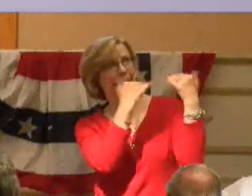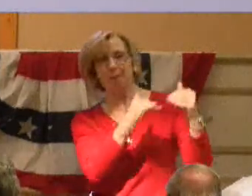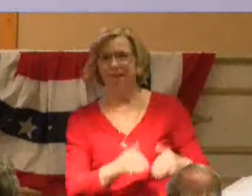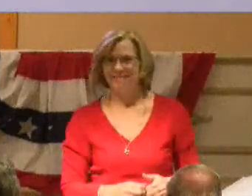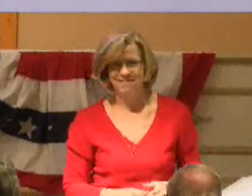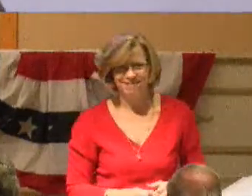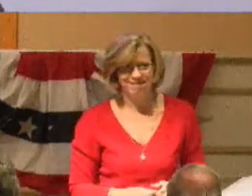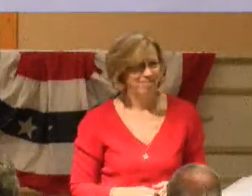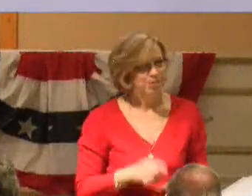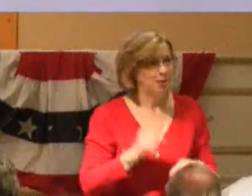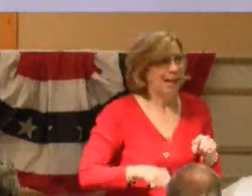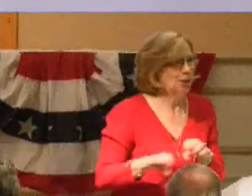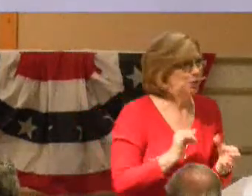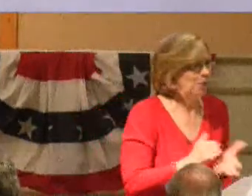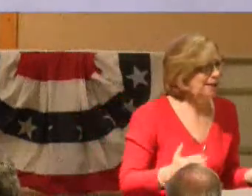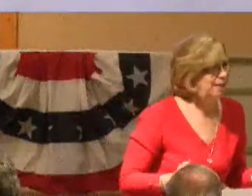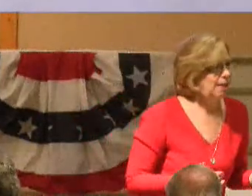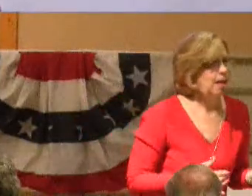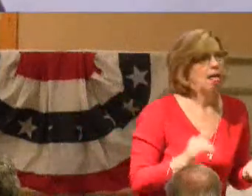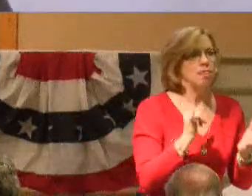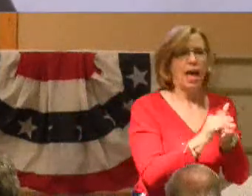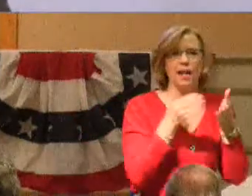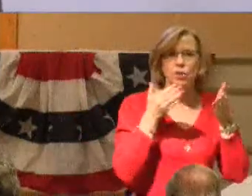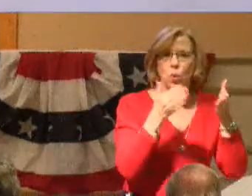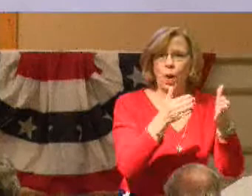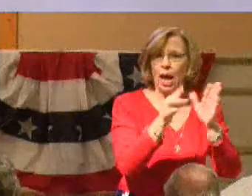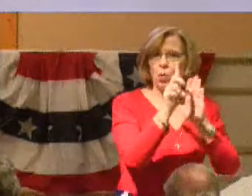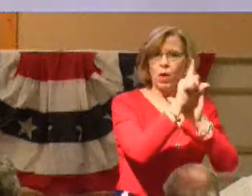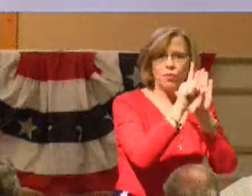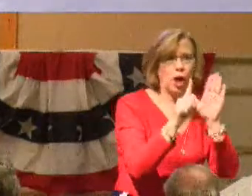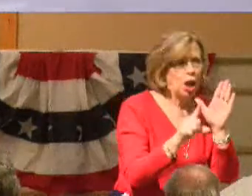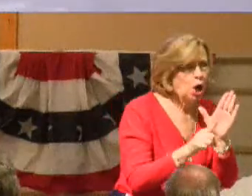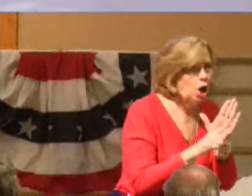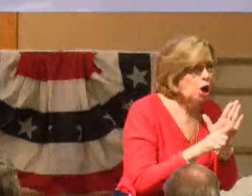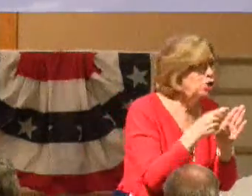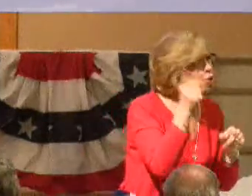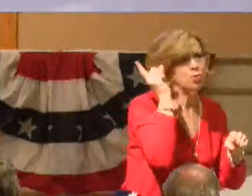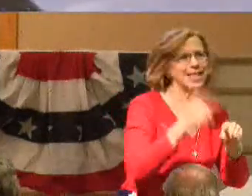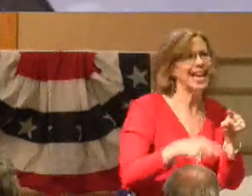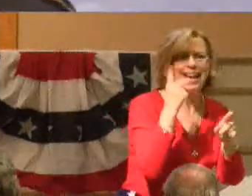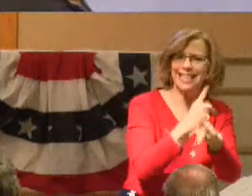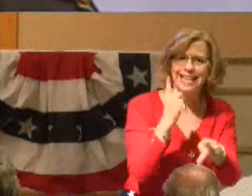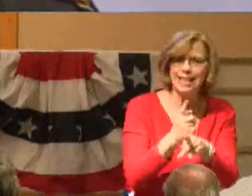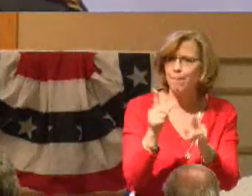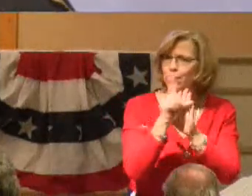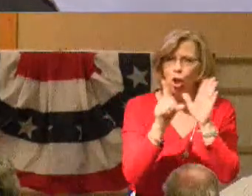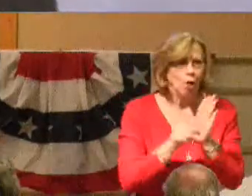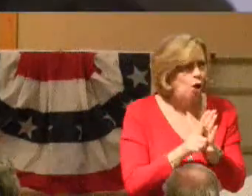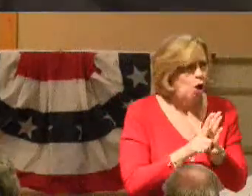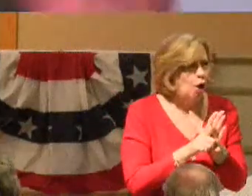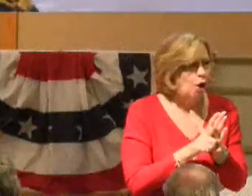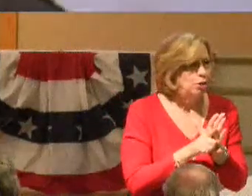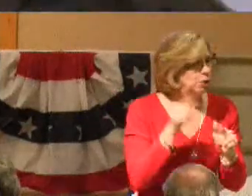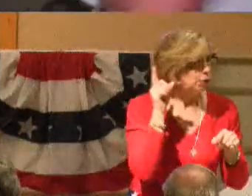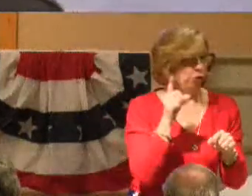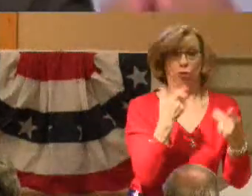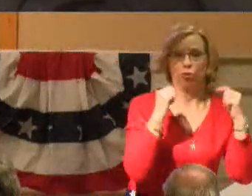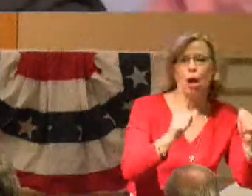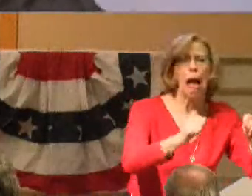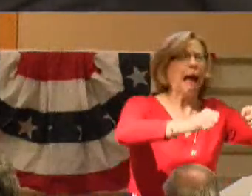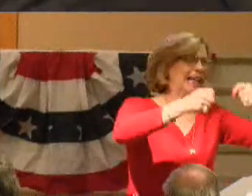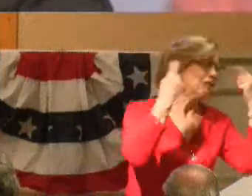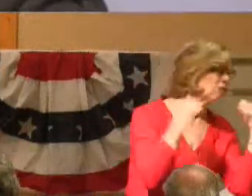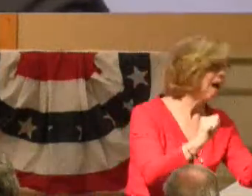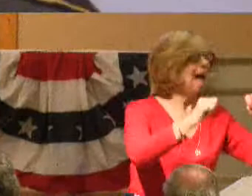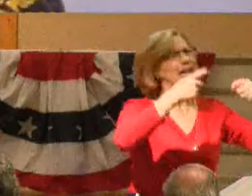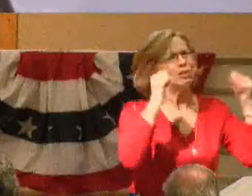can't do it. That's the way it is with the law. You can't keep it. I don't care how much you try. You will not be able to